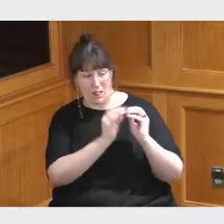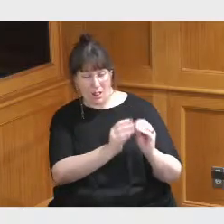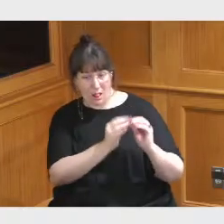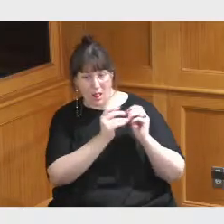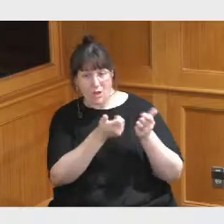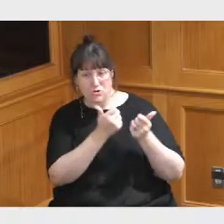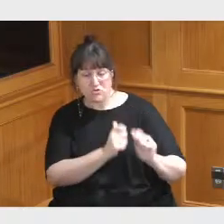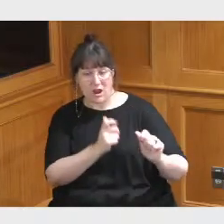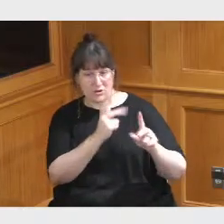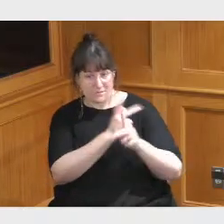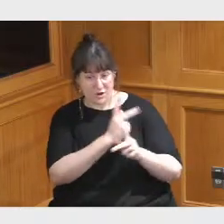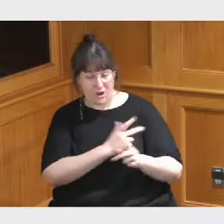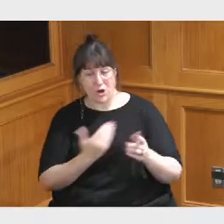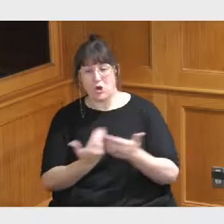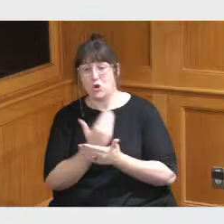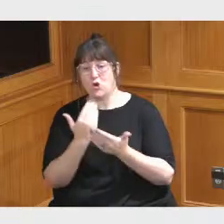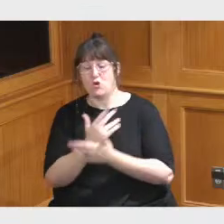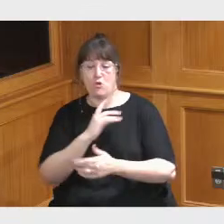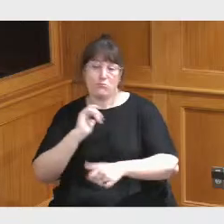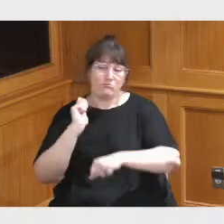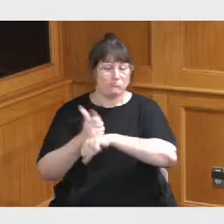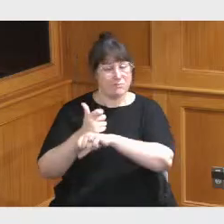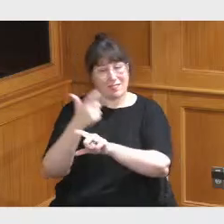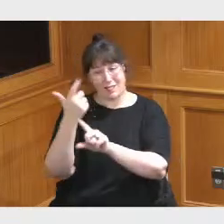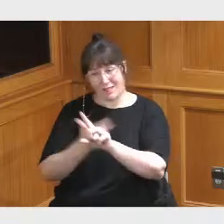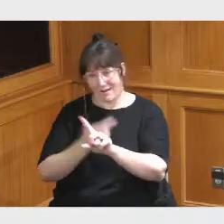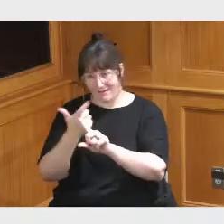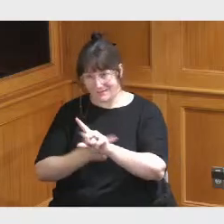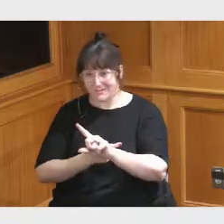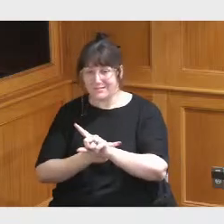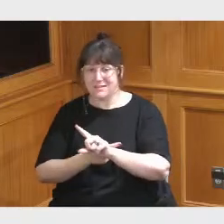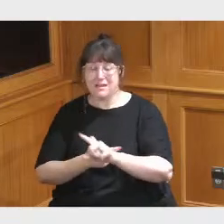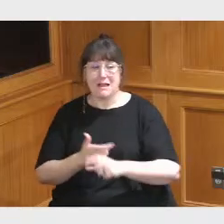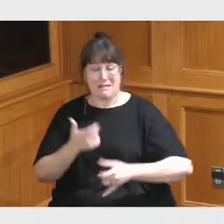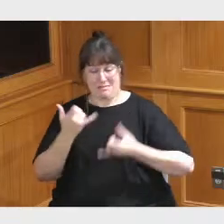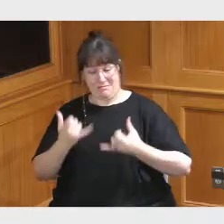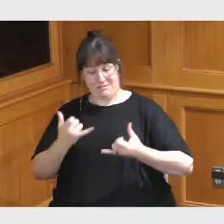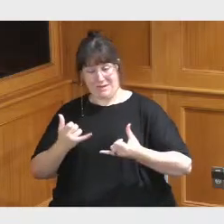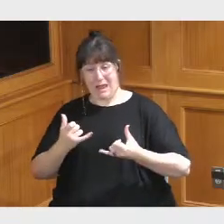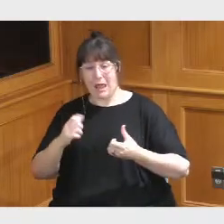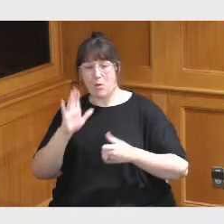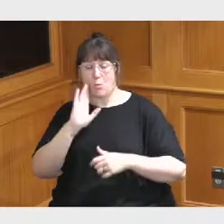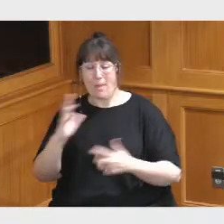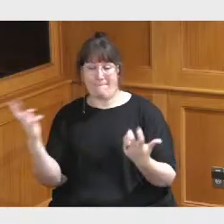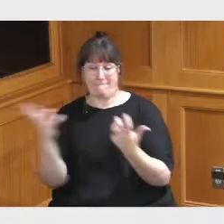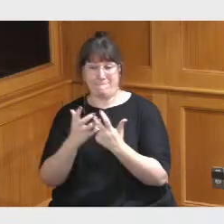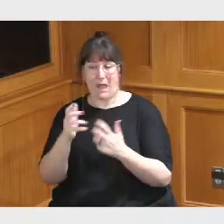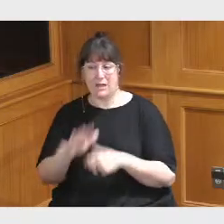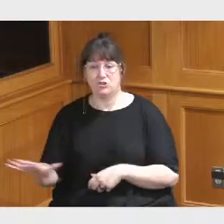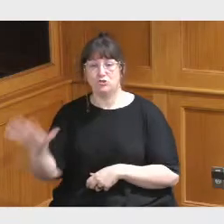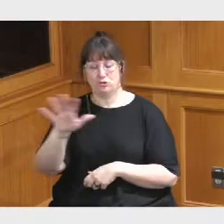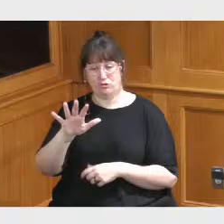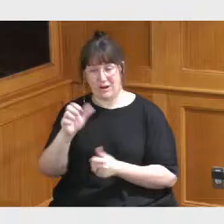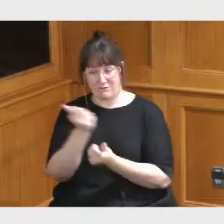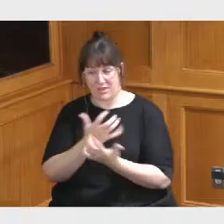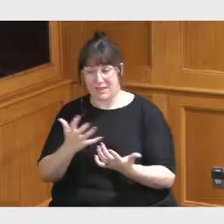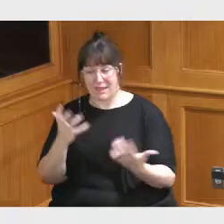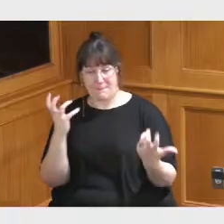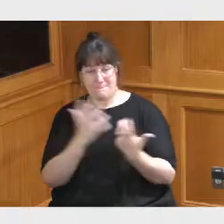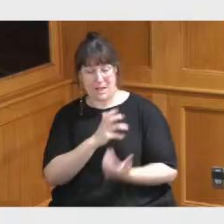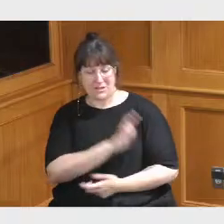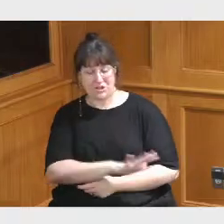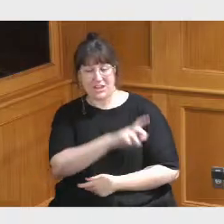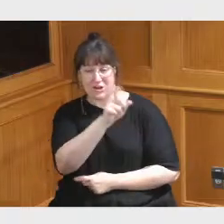building blocks of a new lease, one that is consistent with today's NFL market and which works for the team and